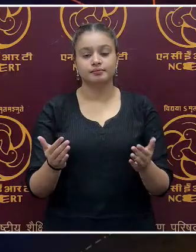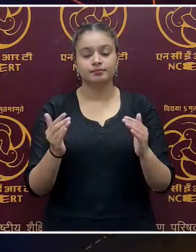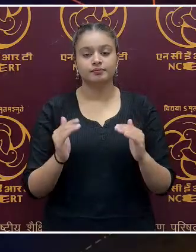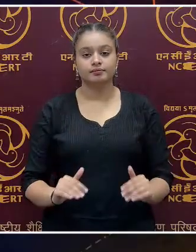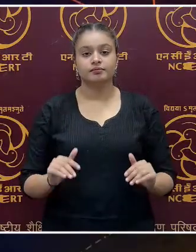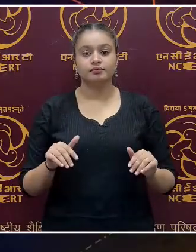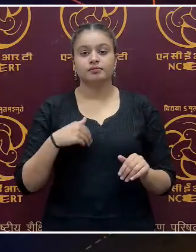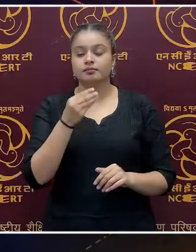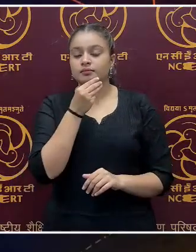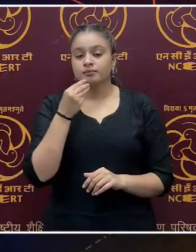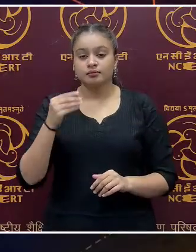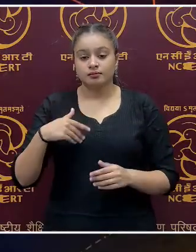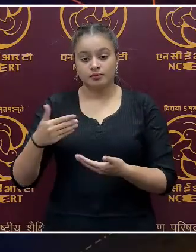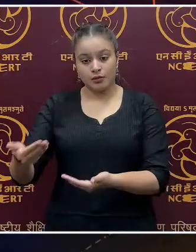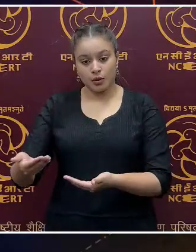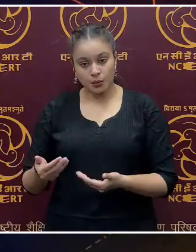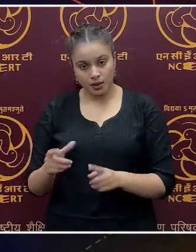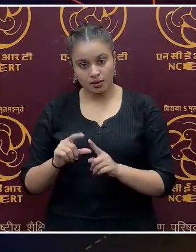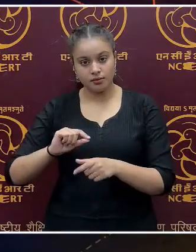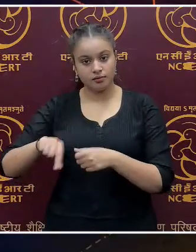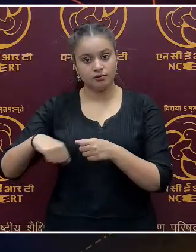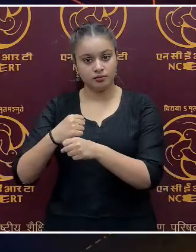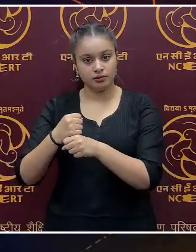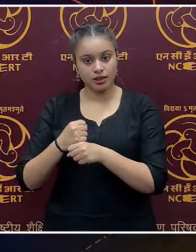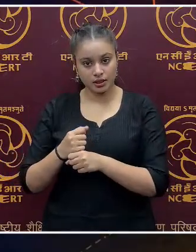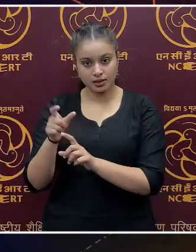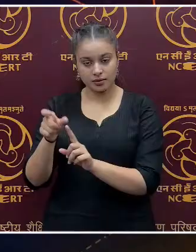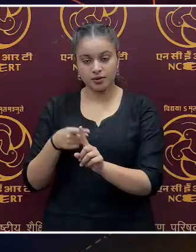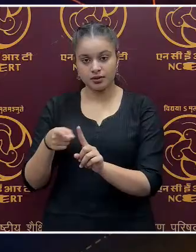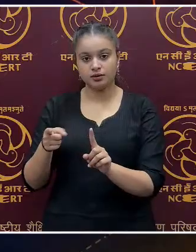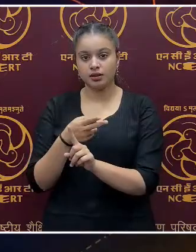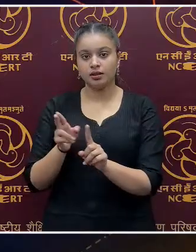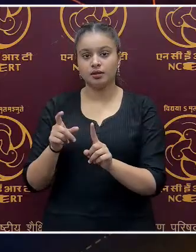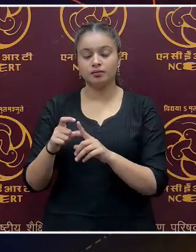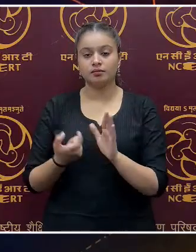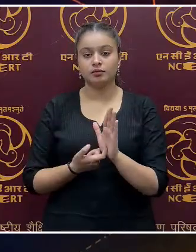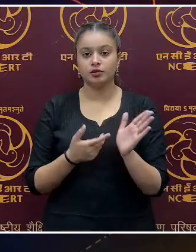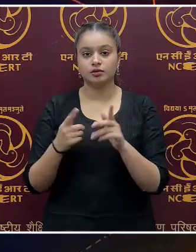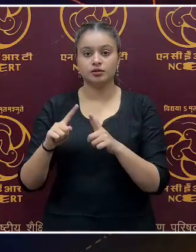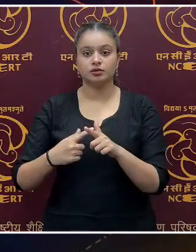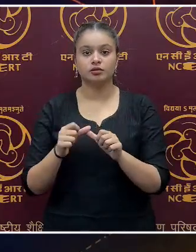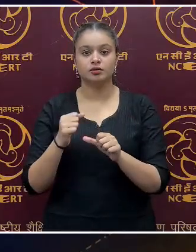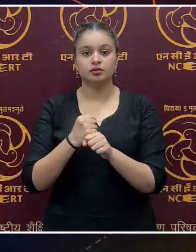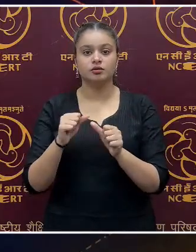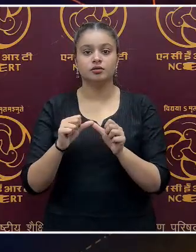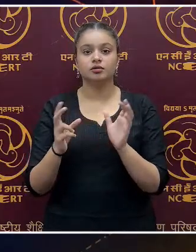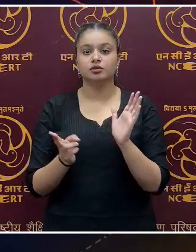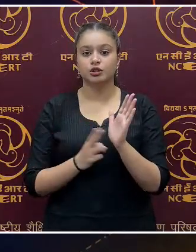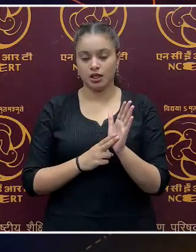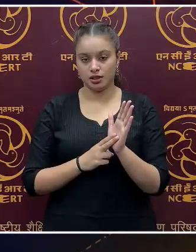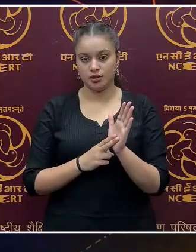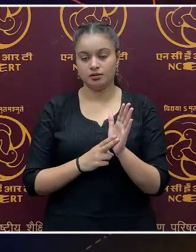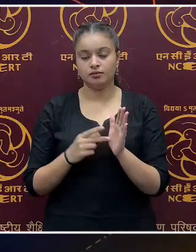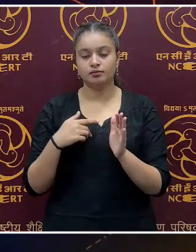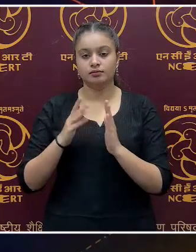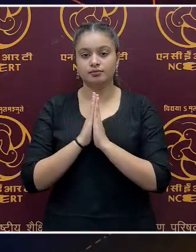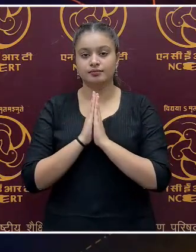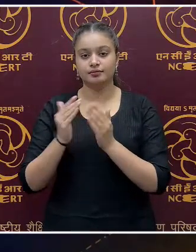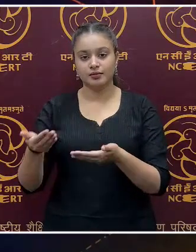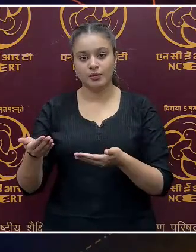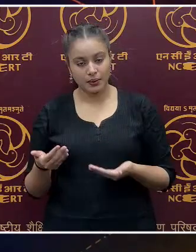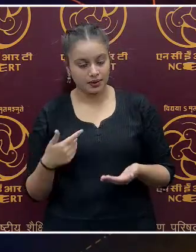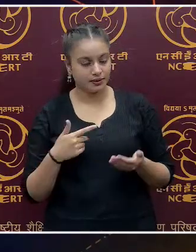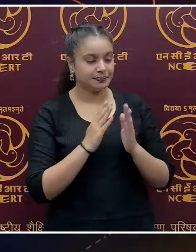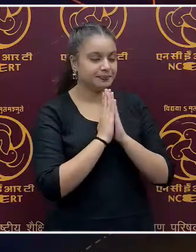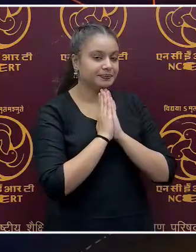Let me please welcome our guest for today. We have with us Dr. Jaganmohana. Sir, a very warm welcome to you. Namaskar.